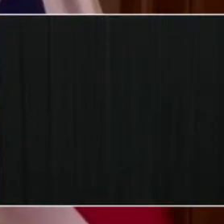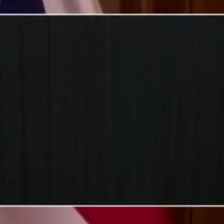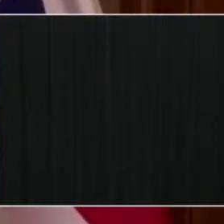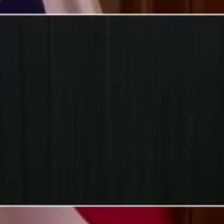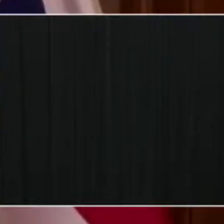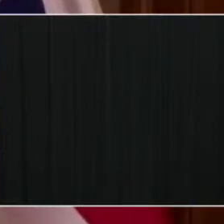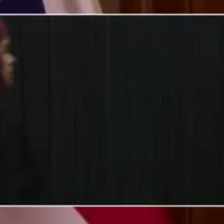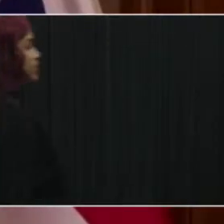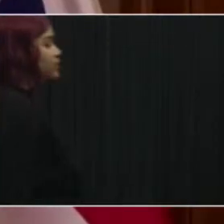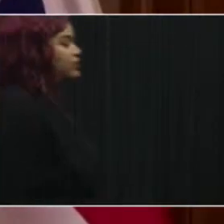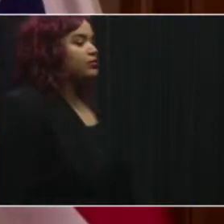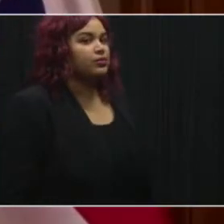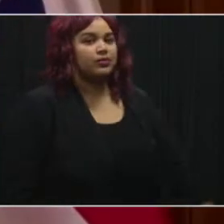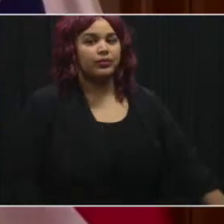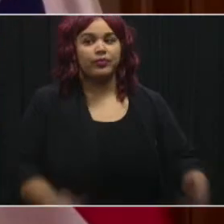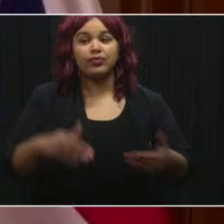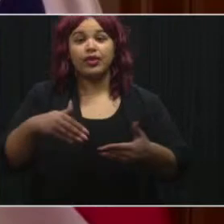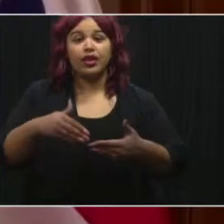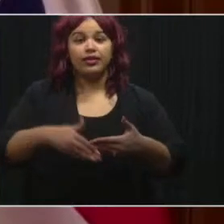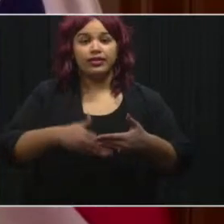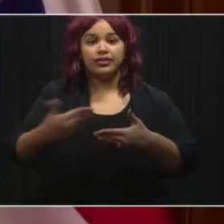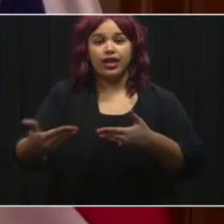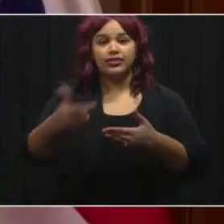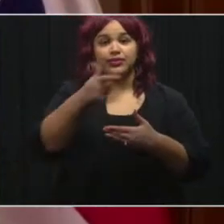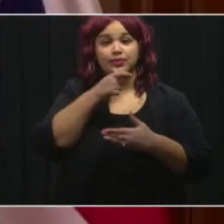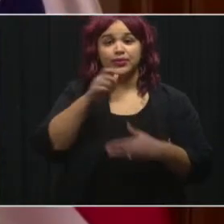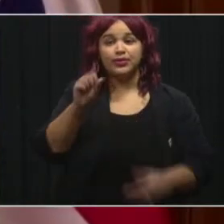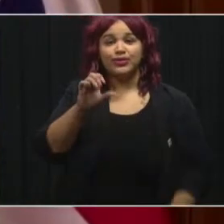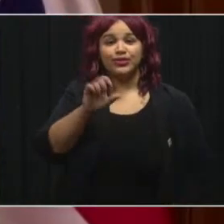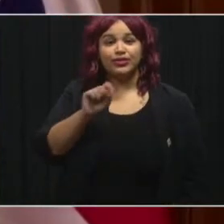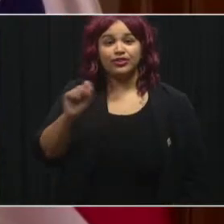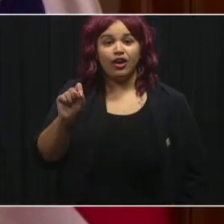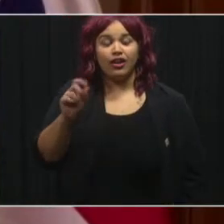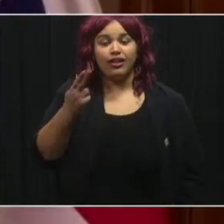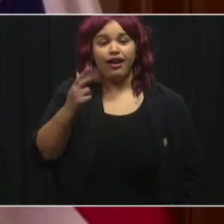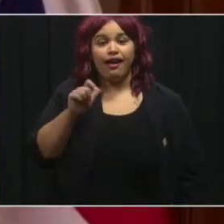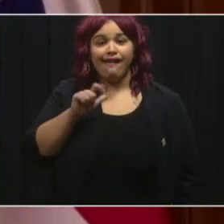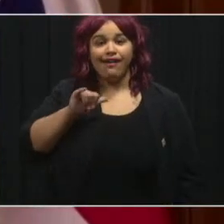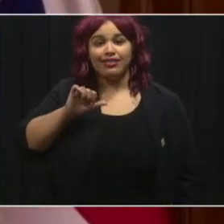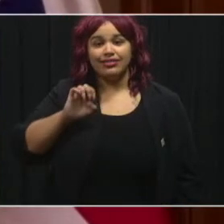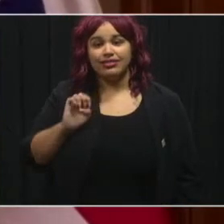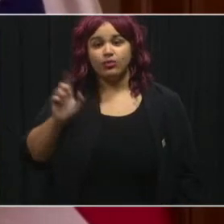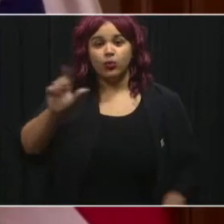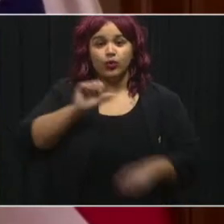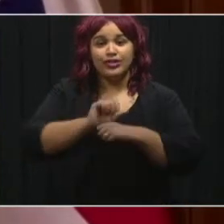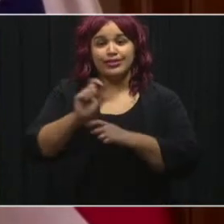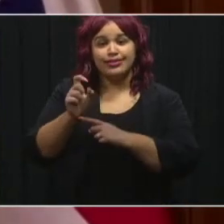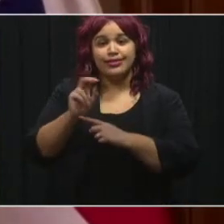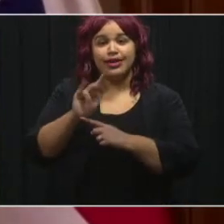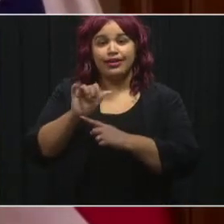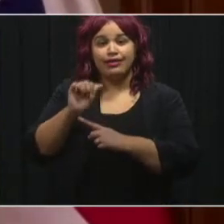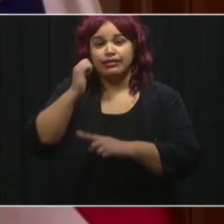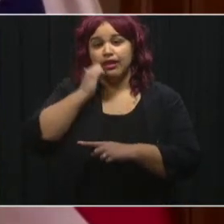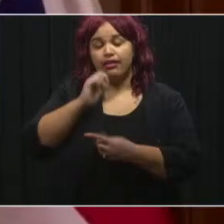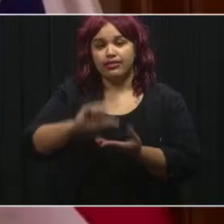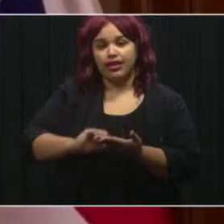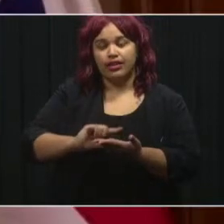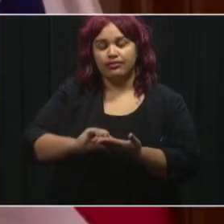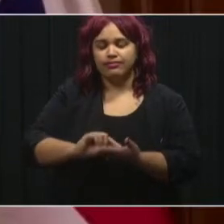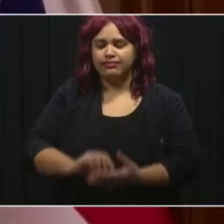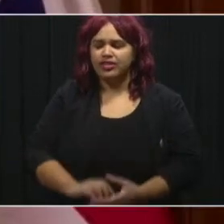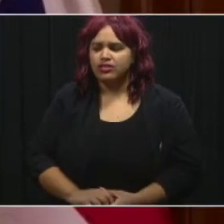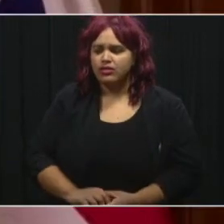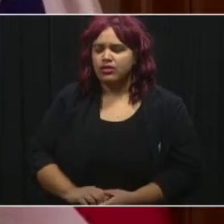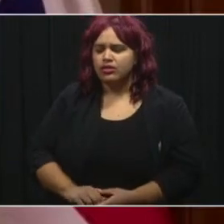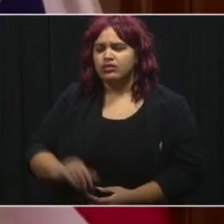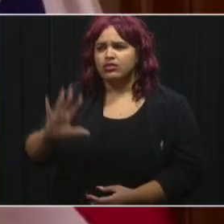Next question is from Scott Hallis of the Xenia Daily Gazette. Hi, Governor. How are you? Scott, good. So as the vaccine